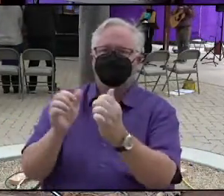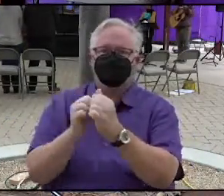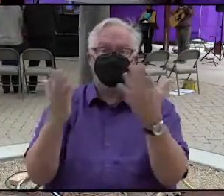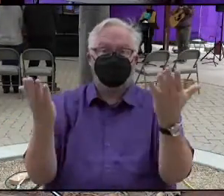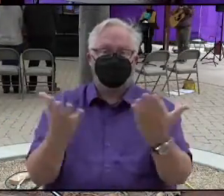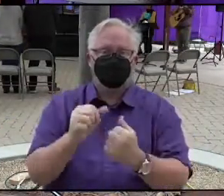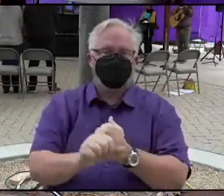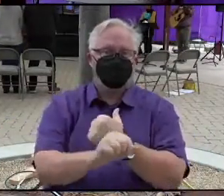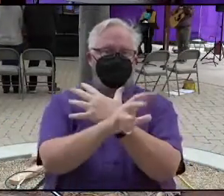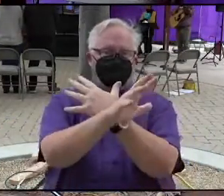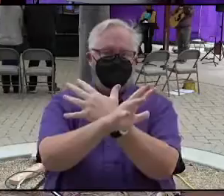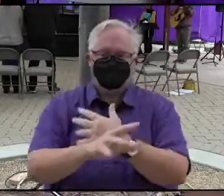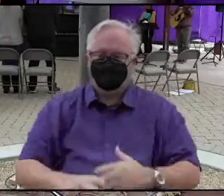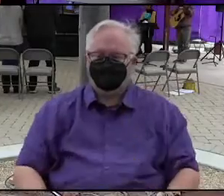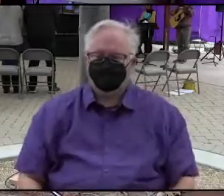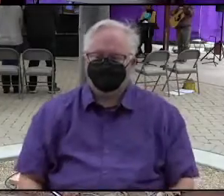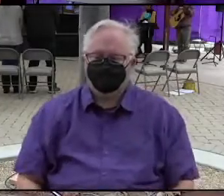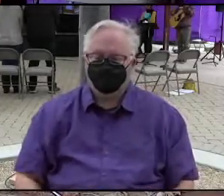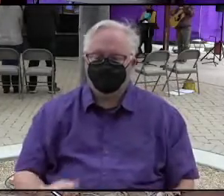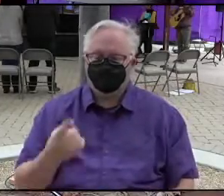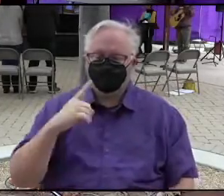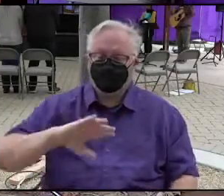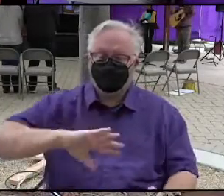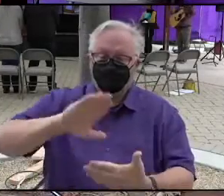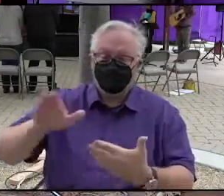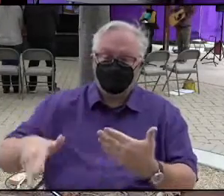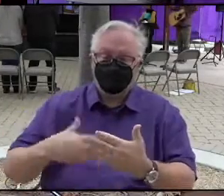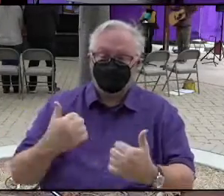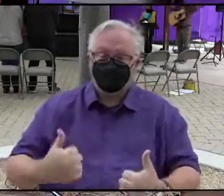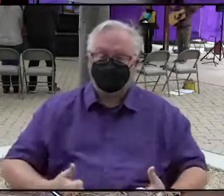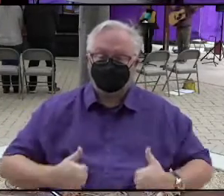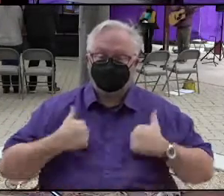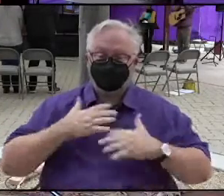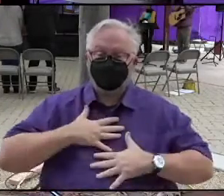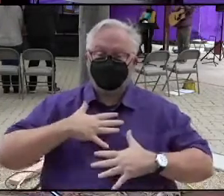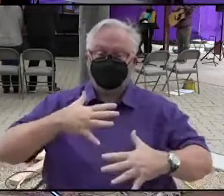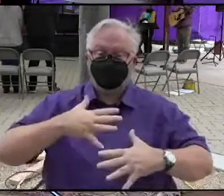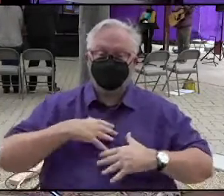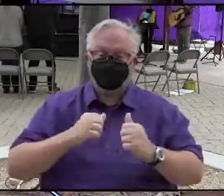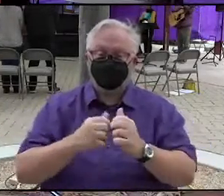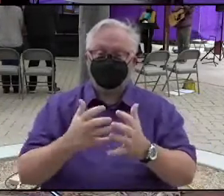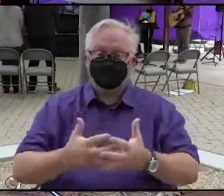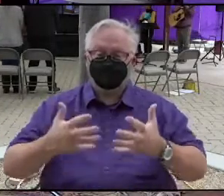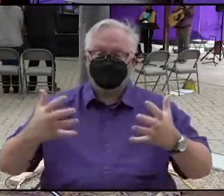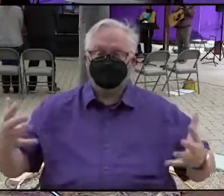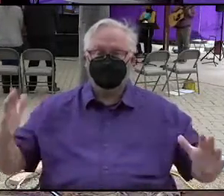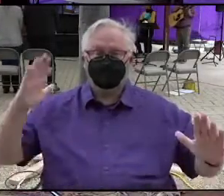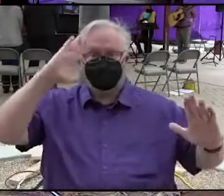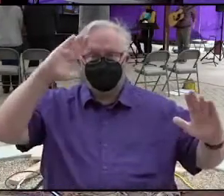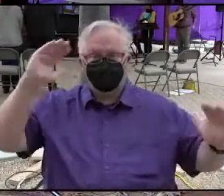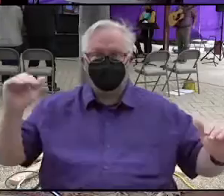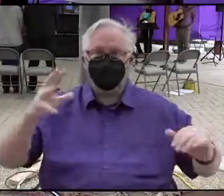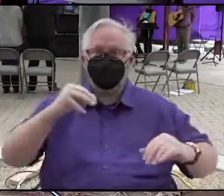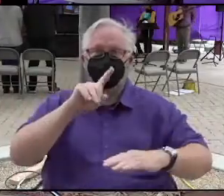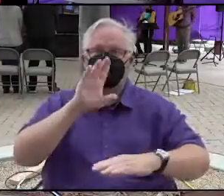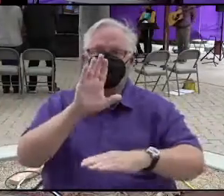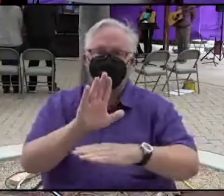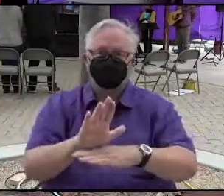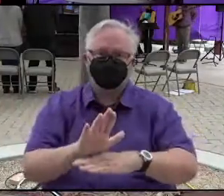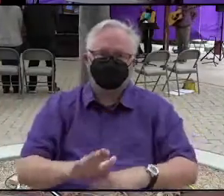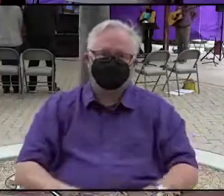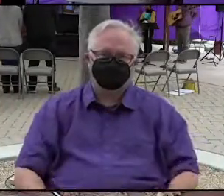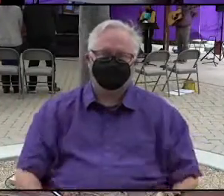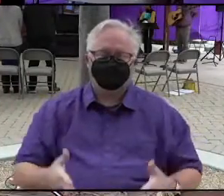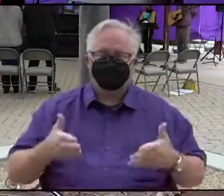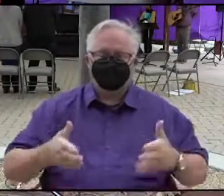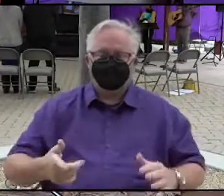and online, for all that lives and breathes with such hope and promise,